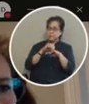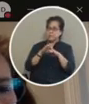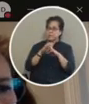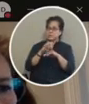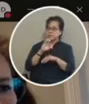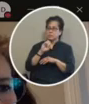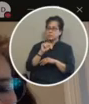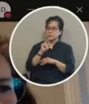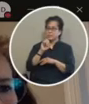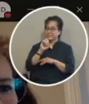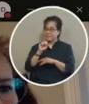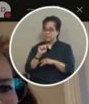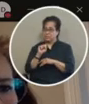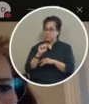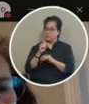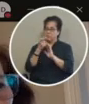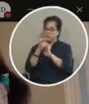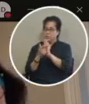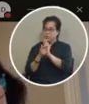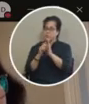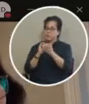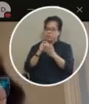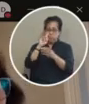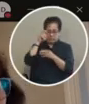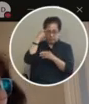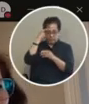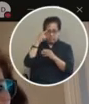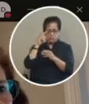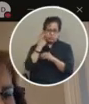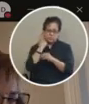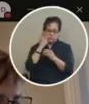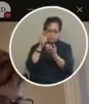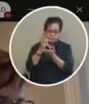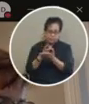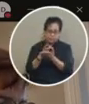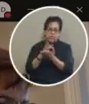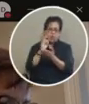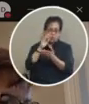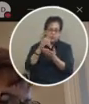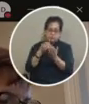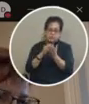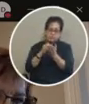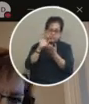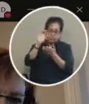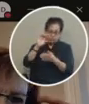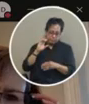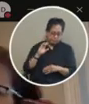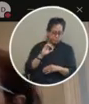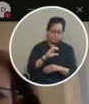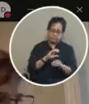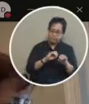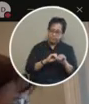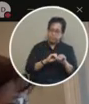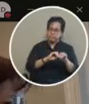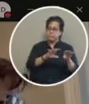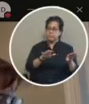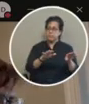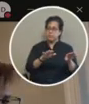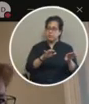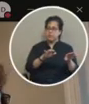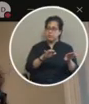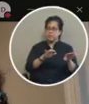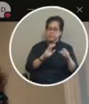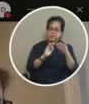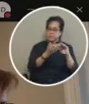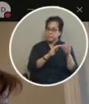CARES Act that has just come down from the federal government. There will be an infusion of dollars into